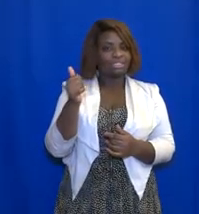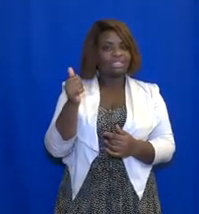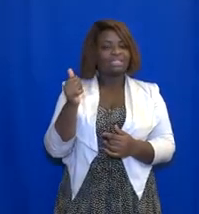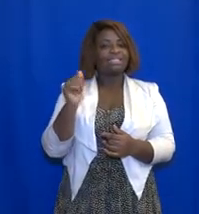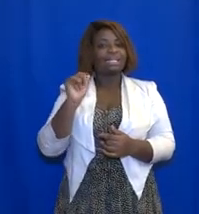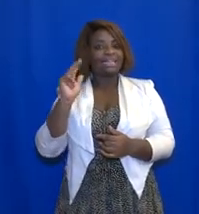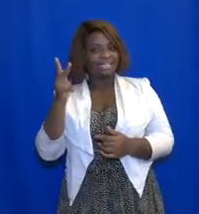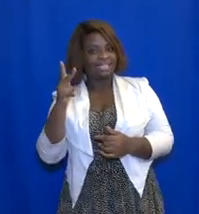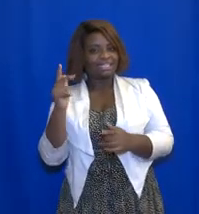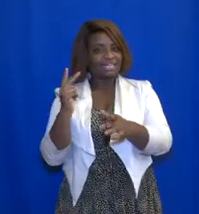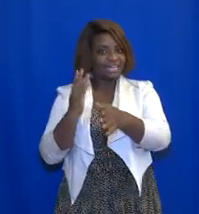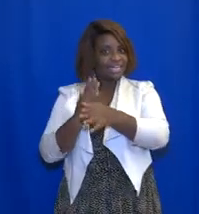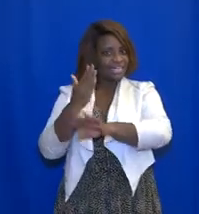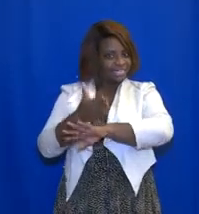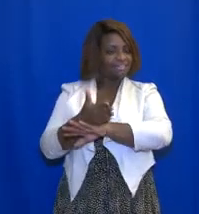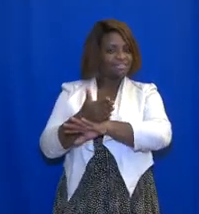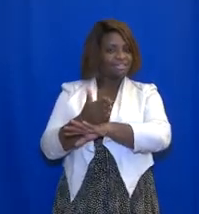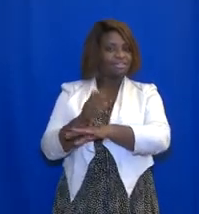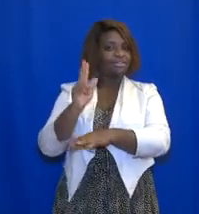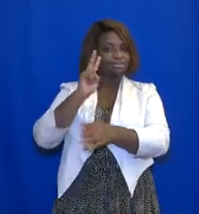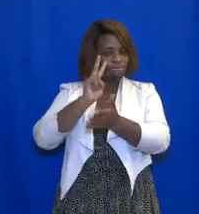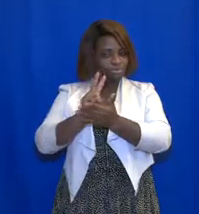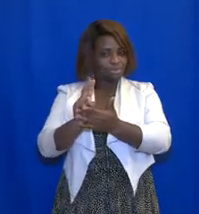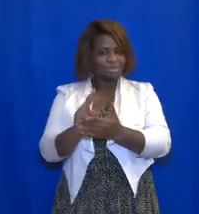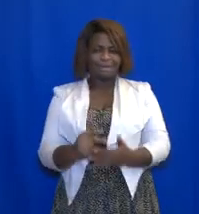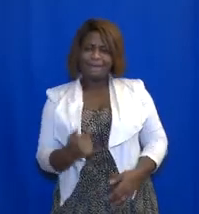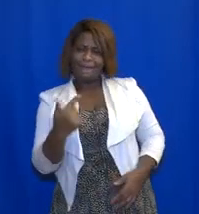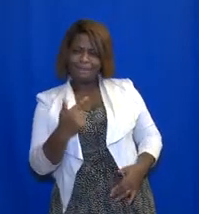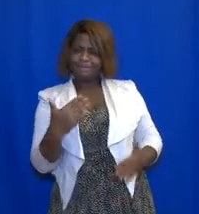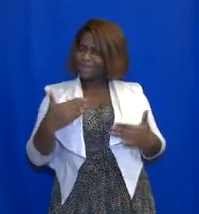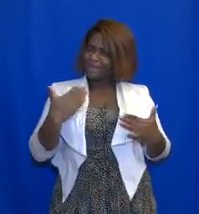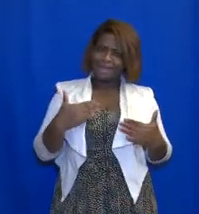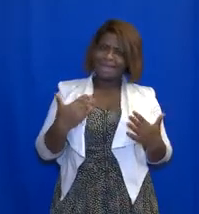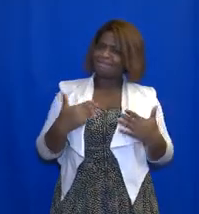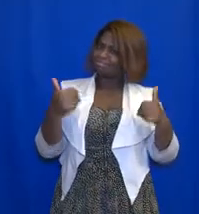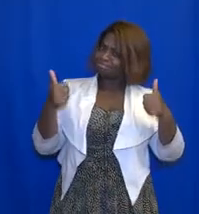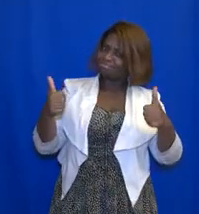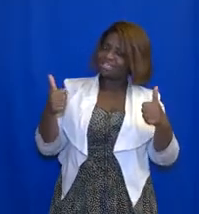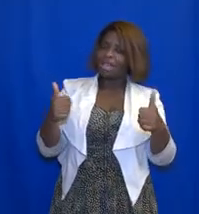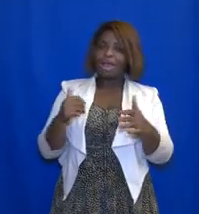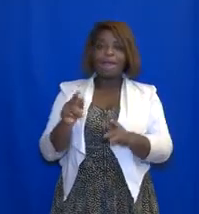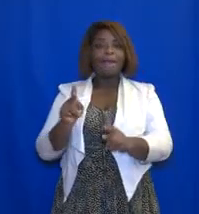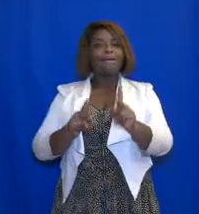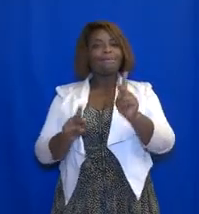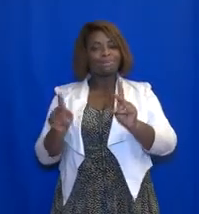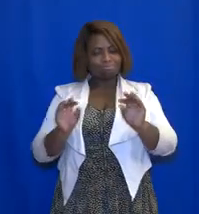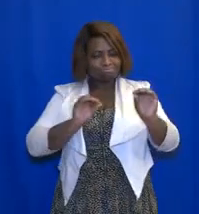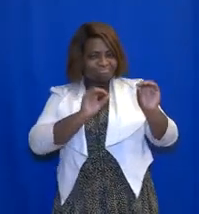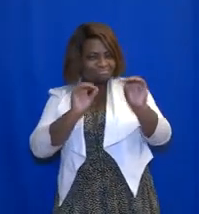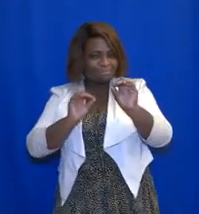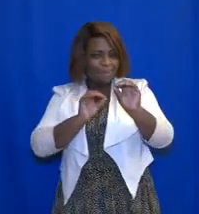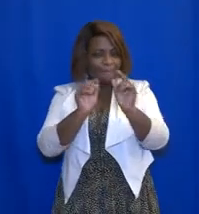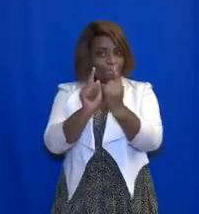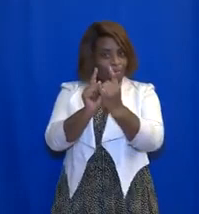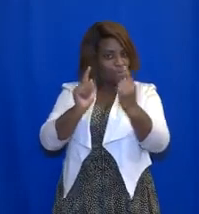within the next 2 weeks. I've been very impressed by the adherence to the enhanced hygiene and